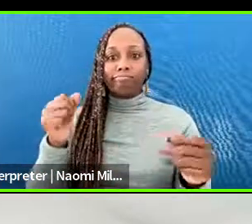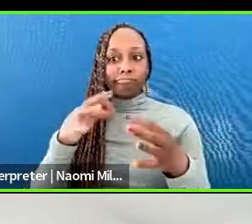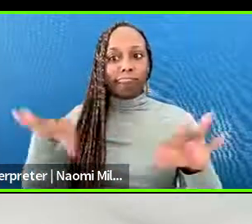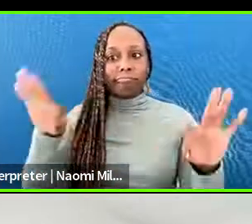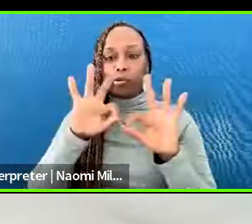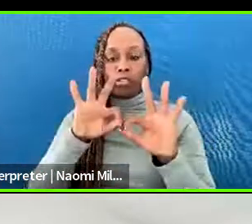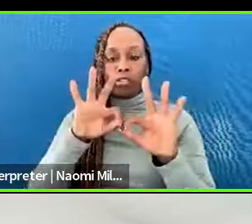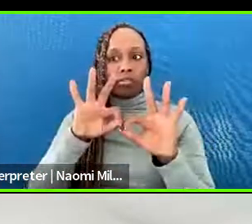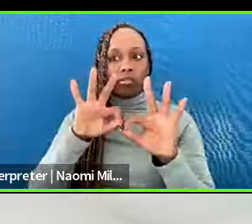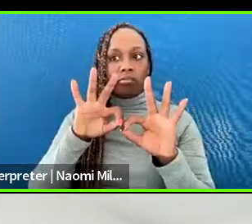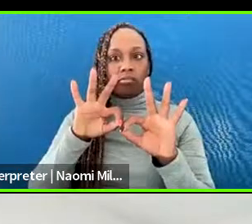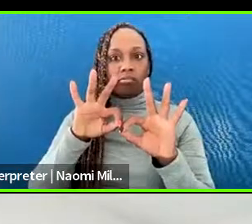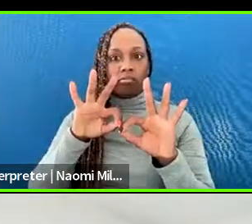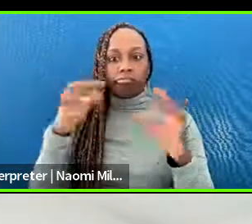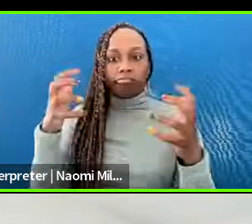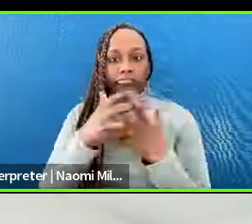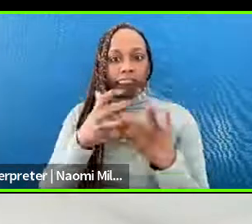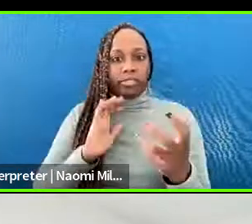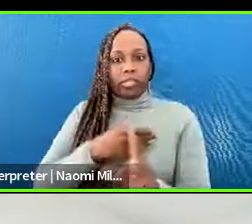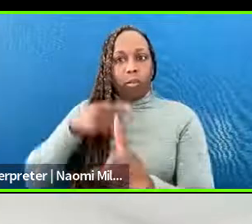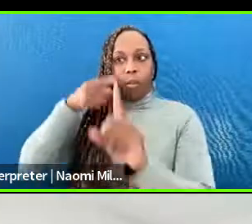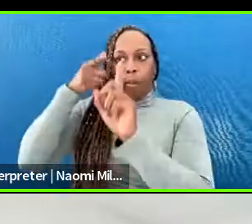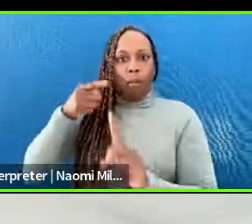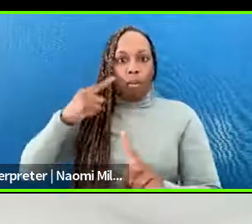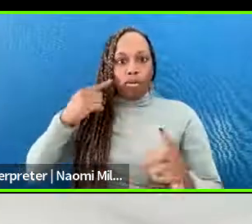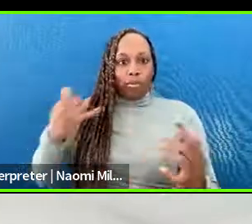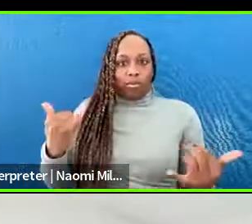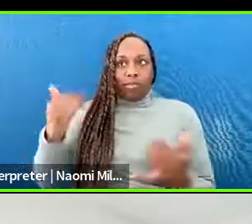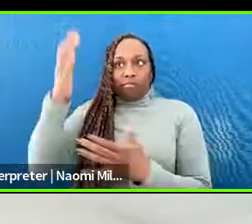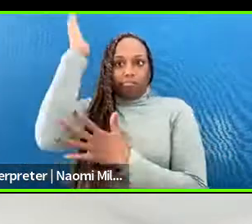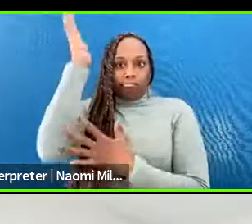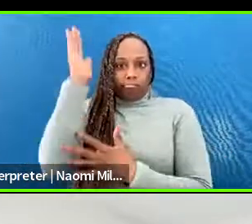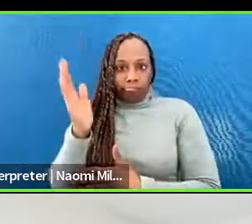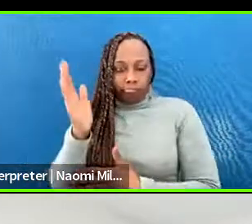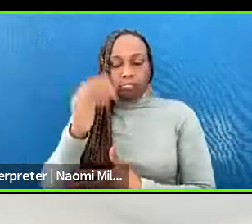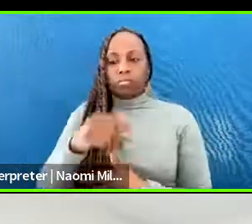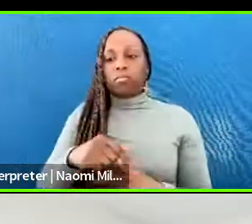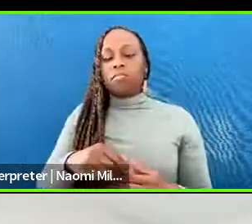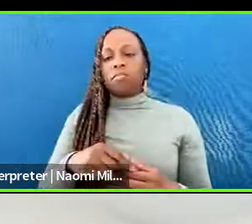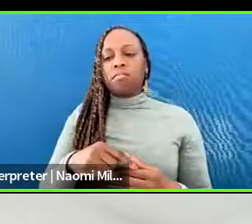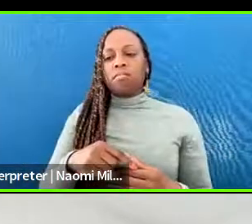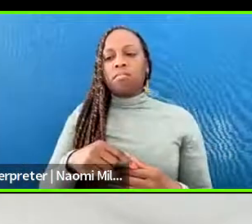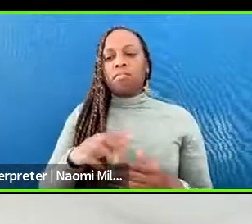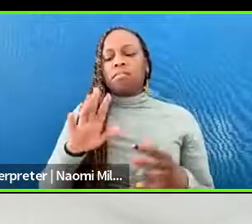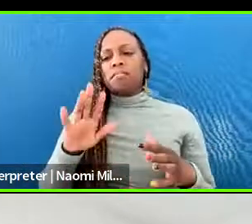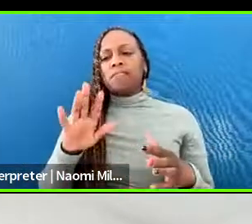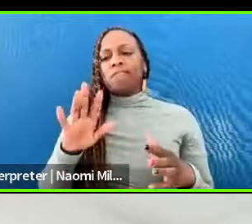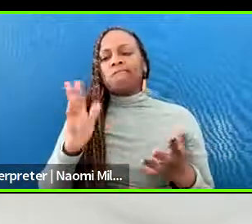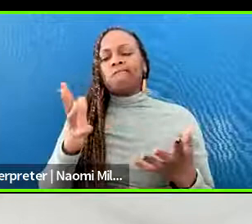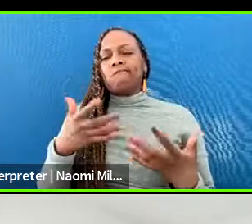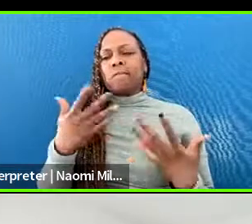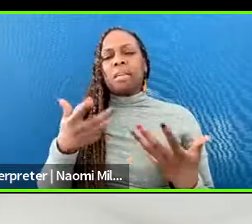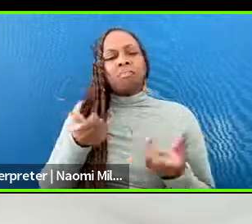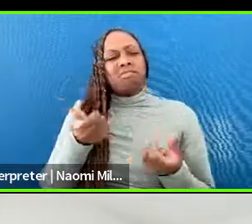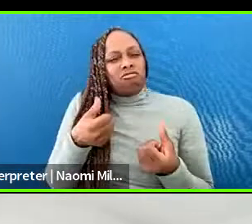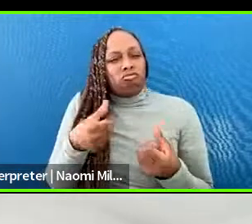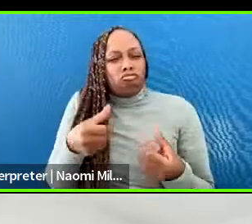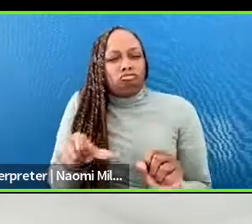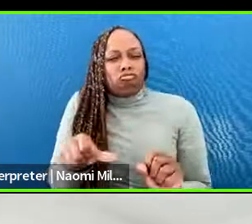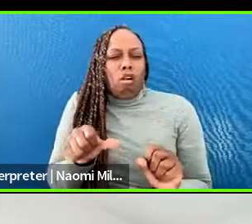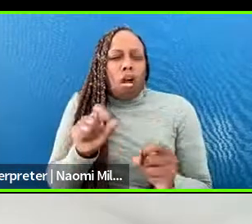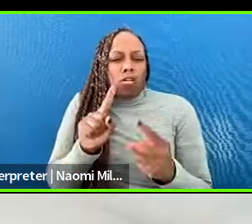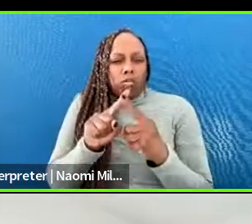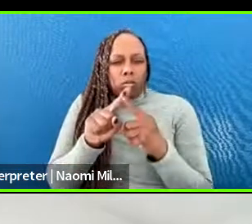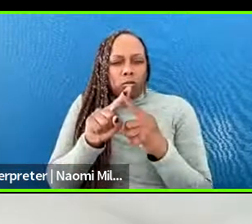what we're up to today. And I think that I'm going to try to address this